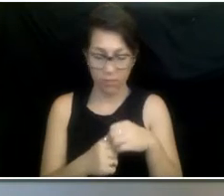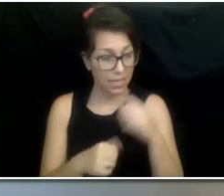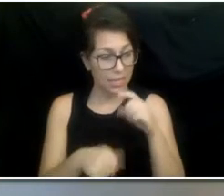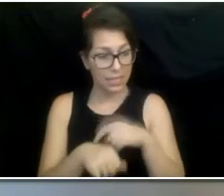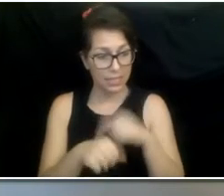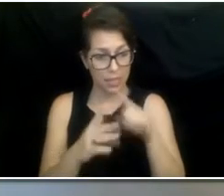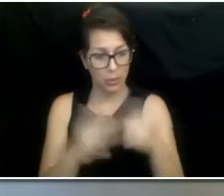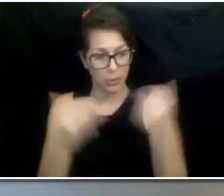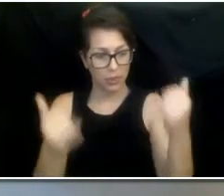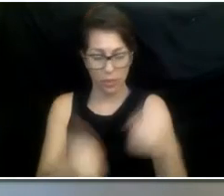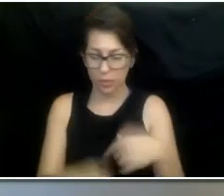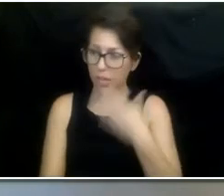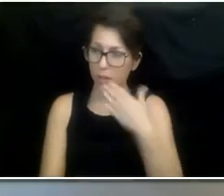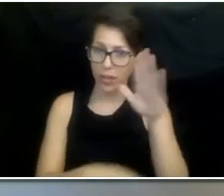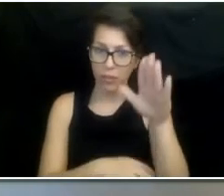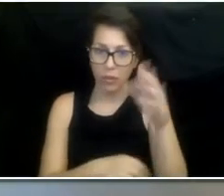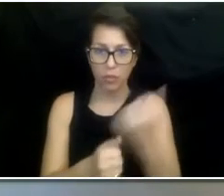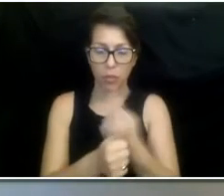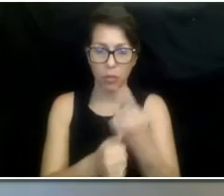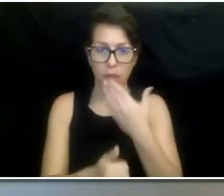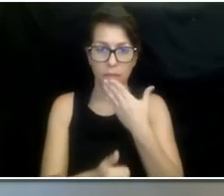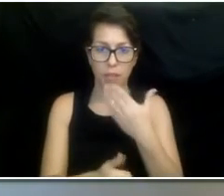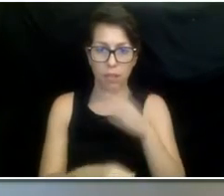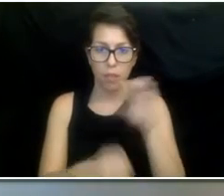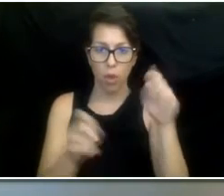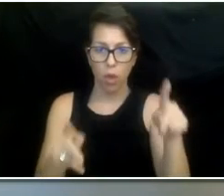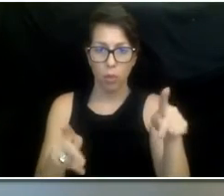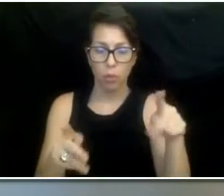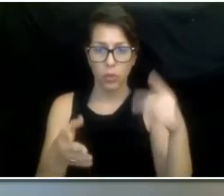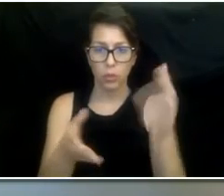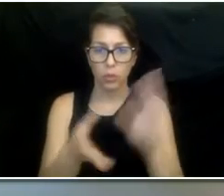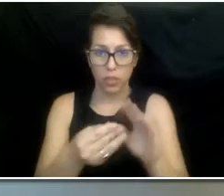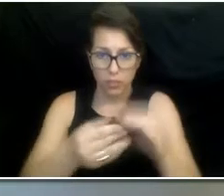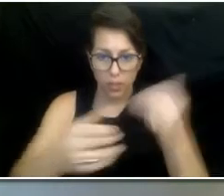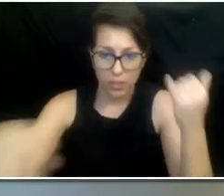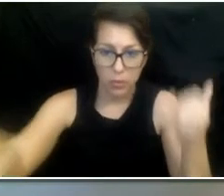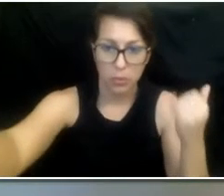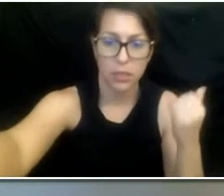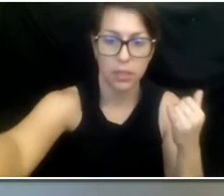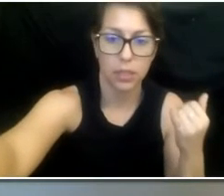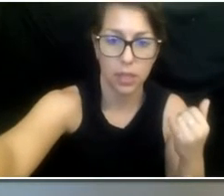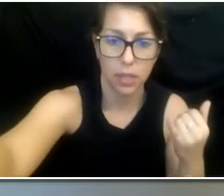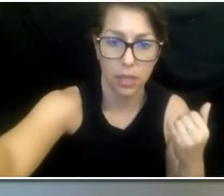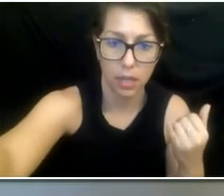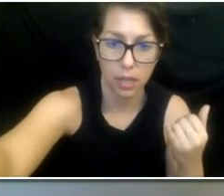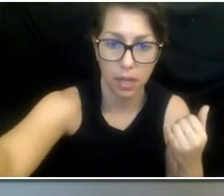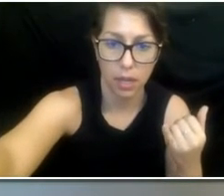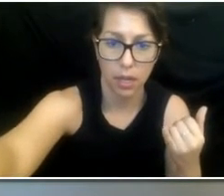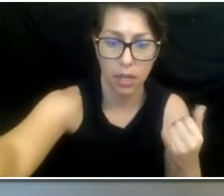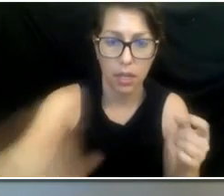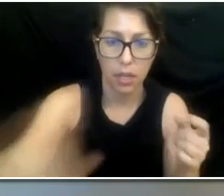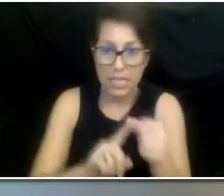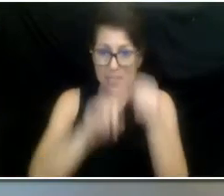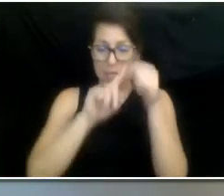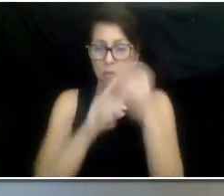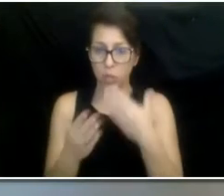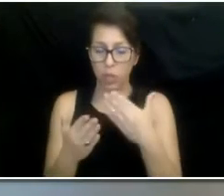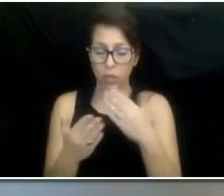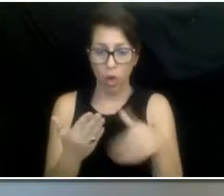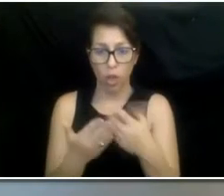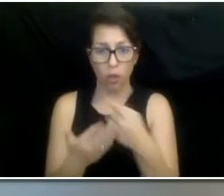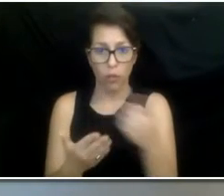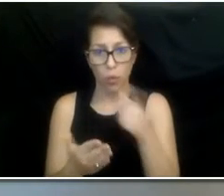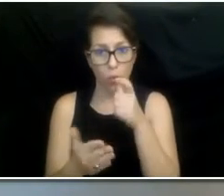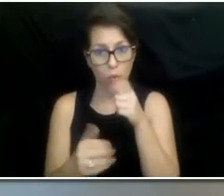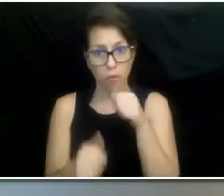Aid Society is the nation's oldest and largest provider of Legal Services to Indigent clients across the society our civil